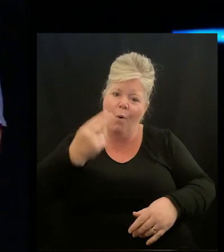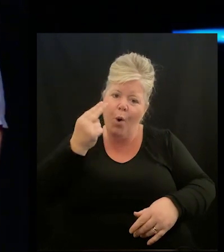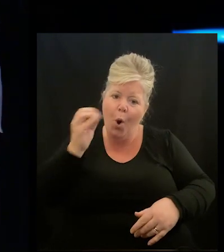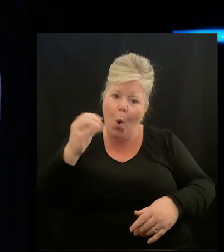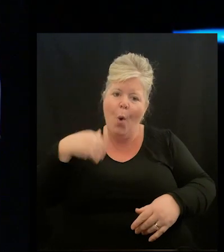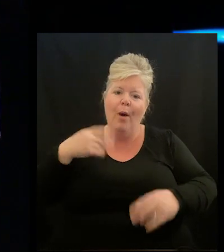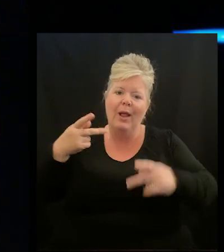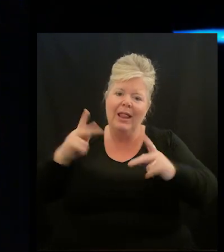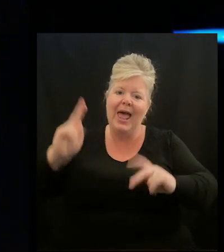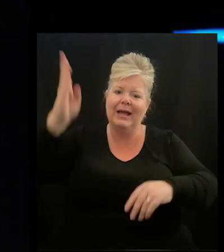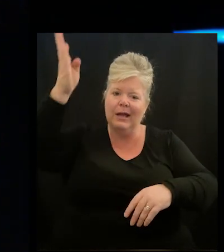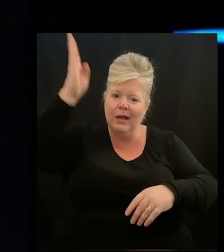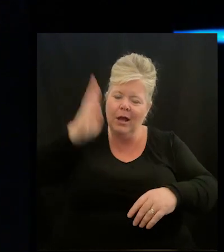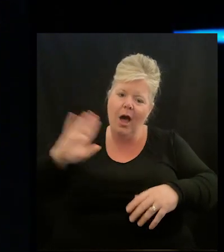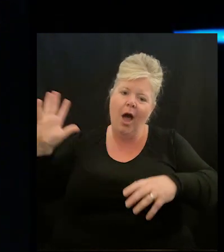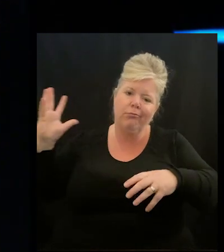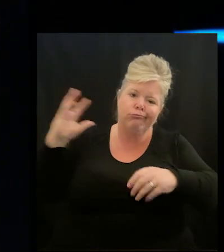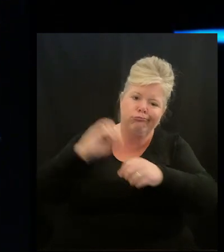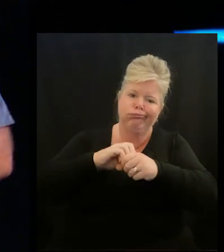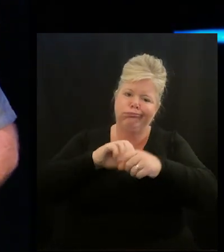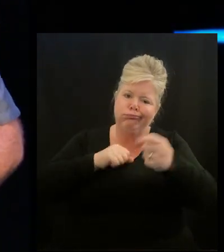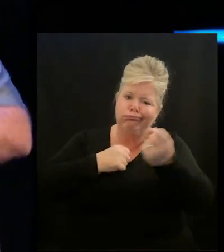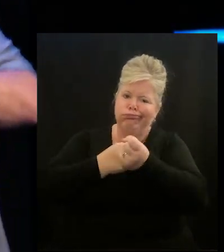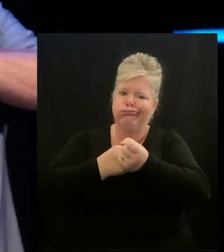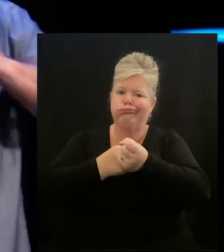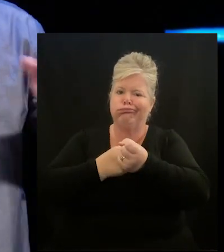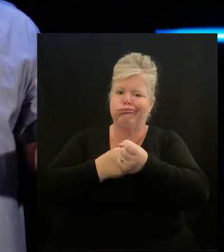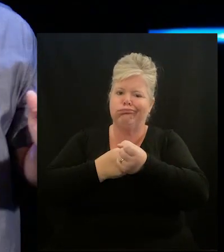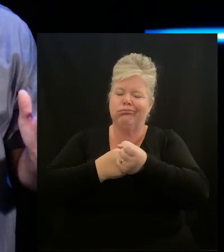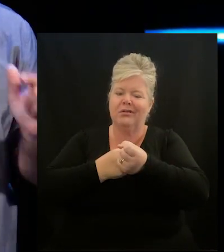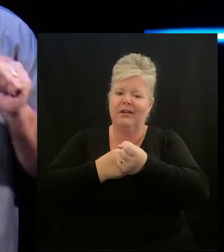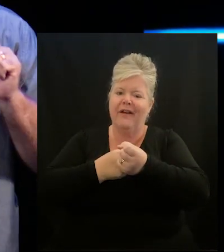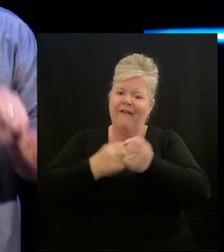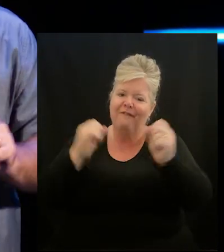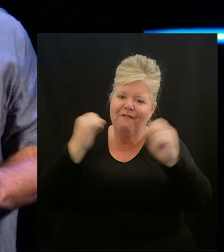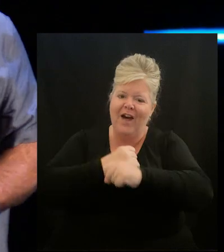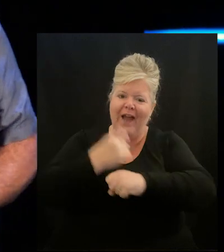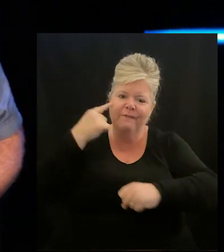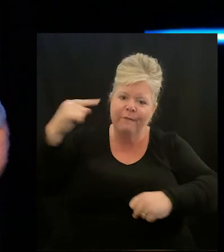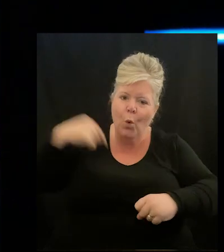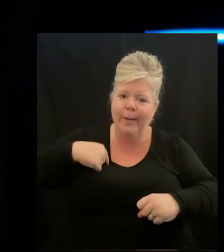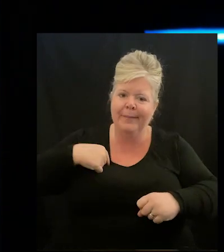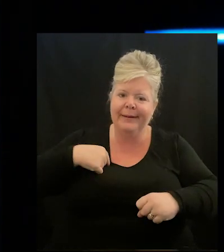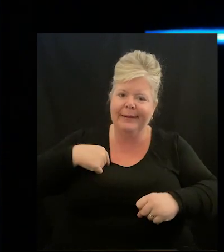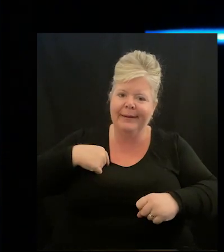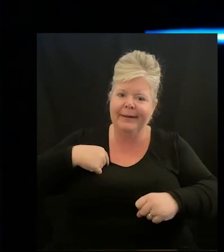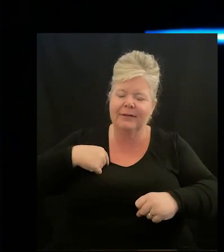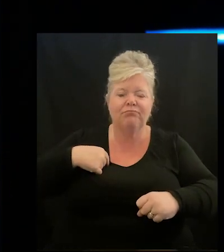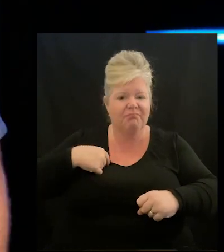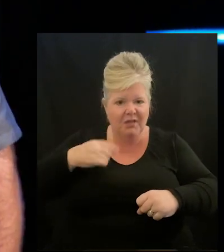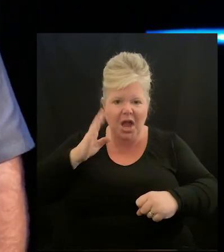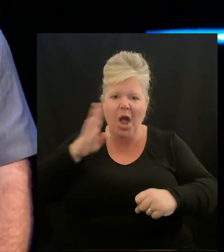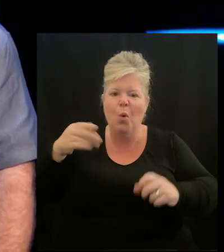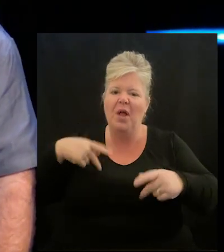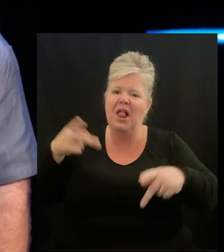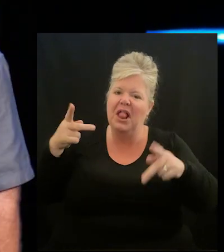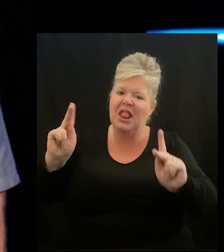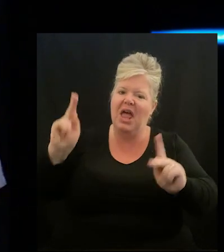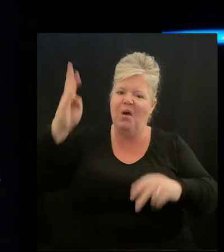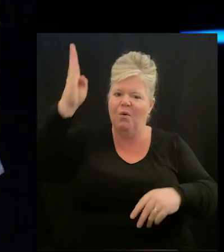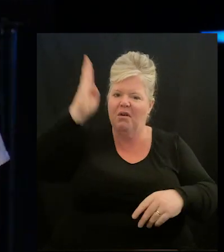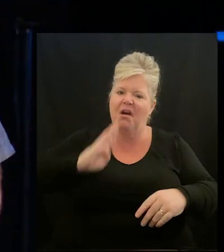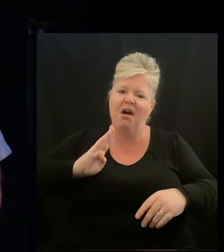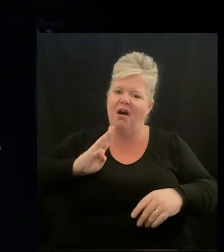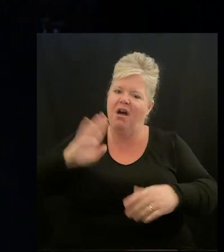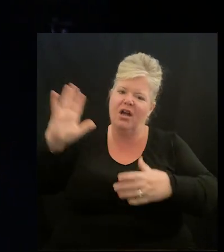God fight this battle for me. Nothing is going to stand in the way of me allowing